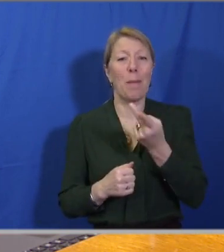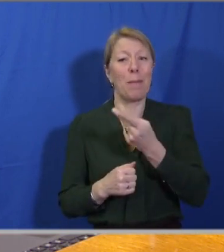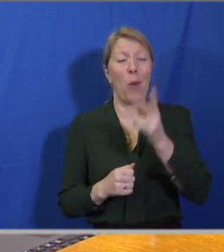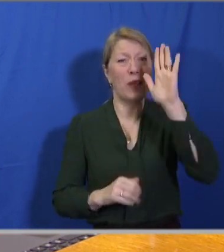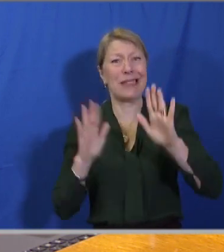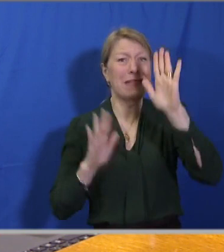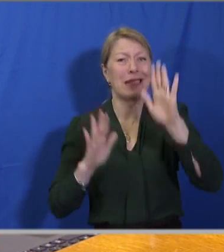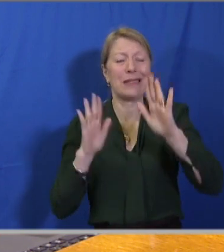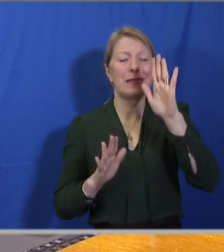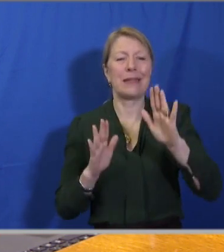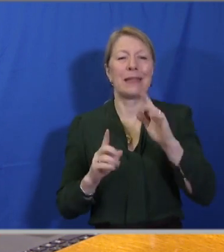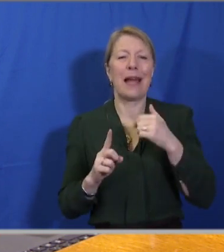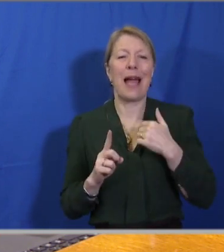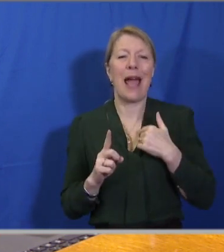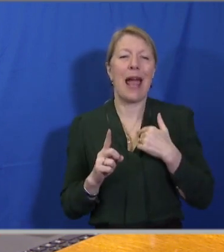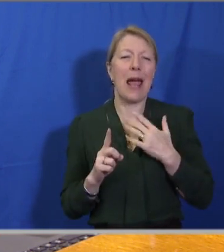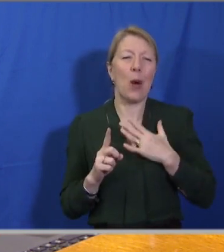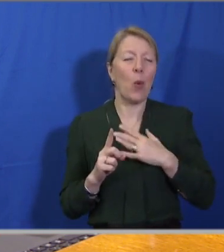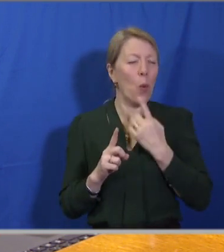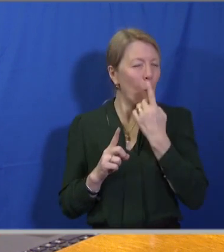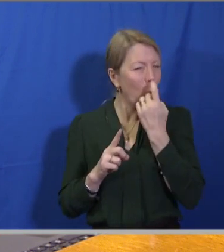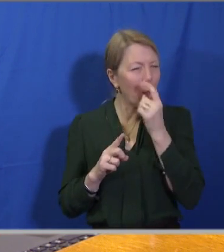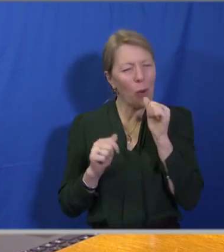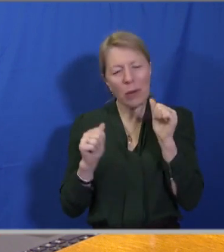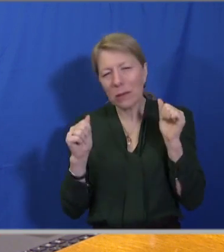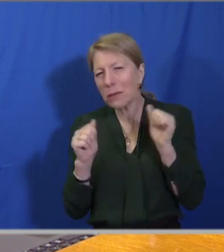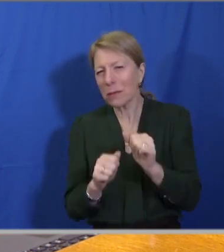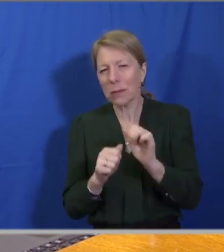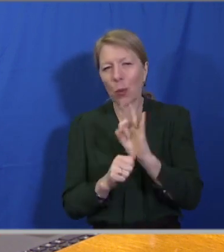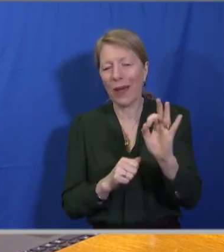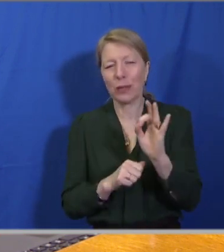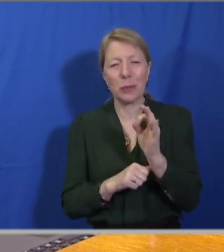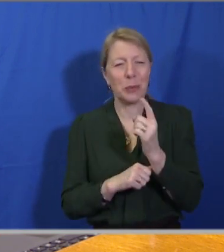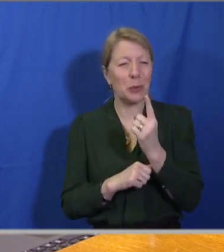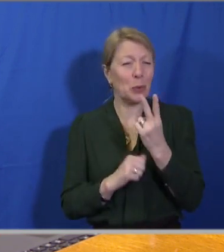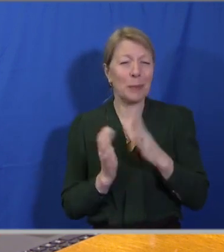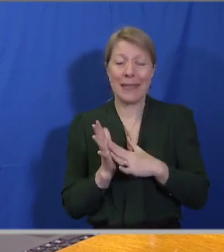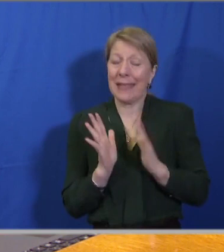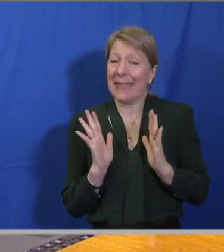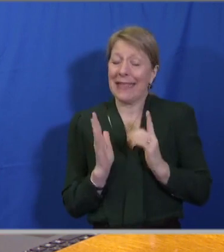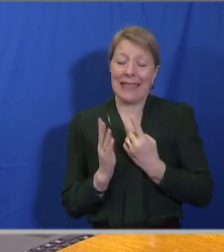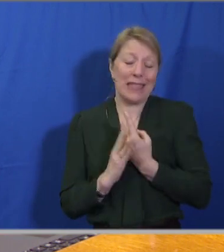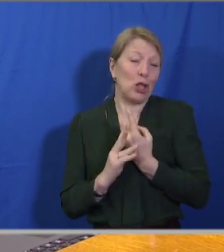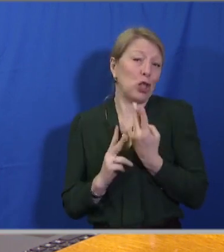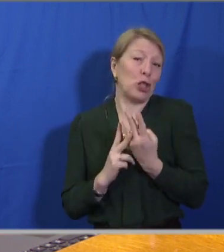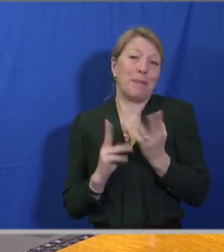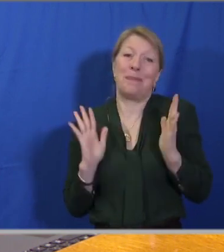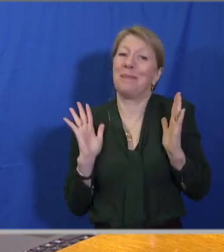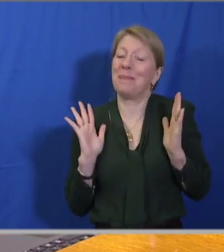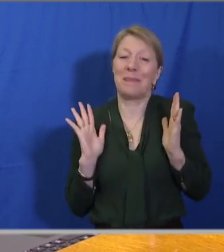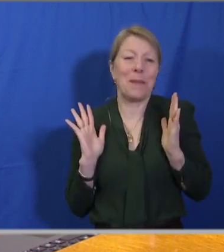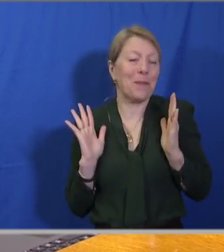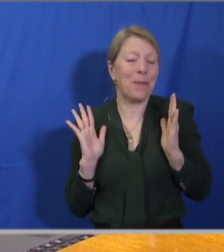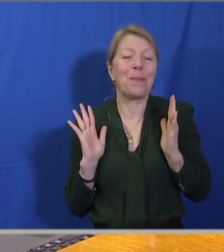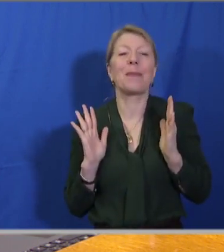do is take another brief question, and it will literally only be a minute or two now that we have each. If I could take a brief question or a comment from